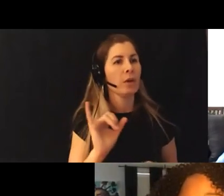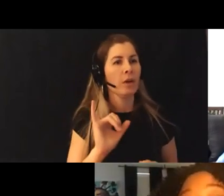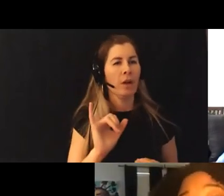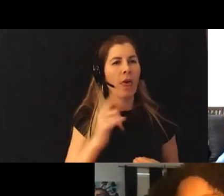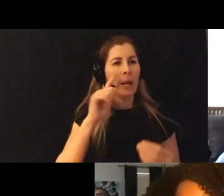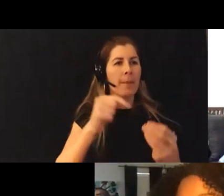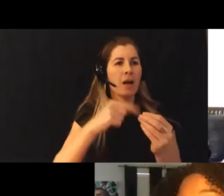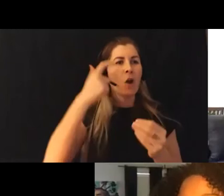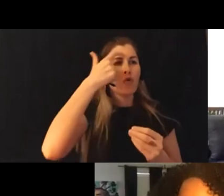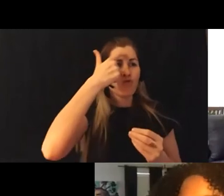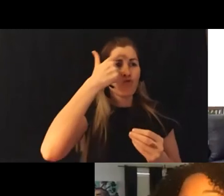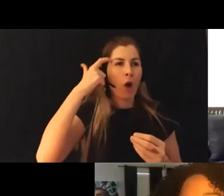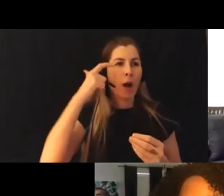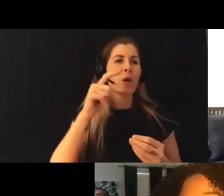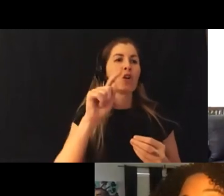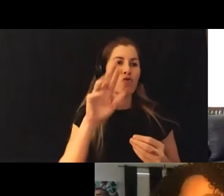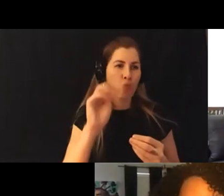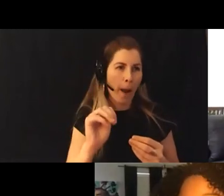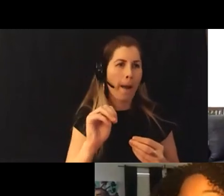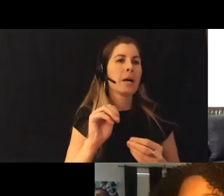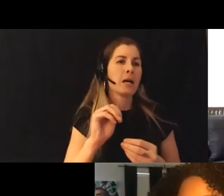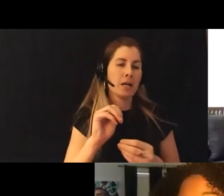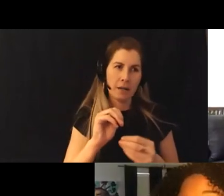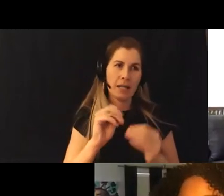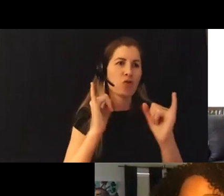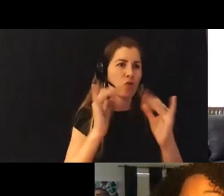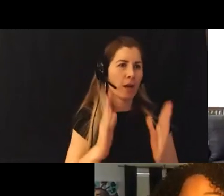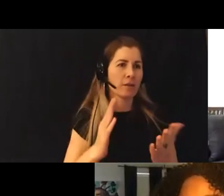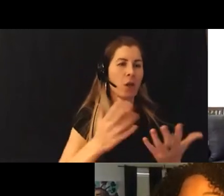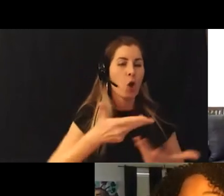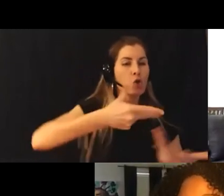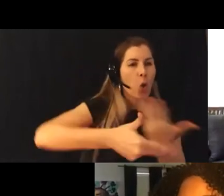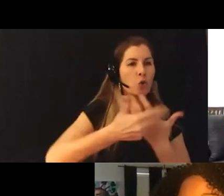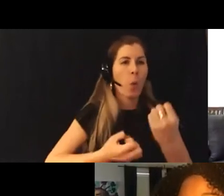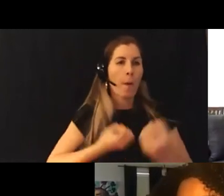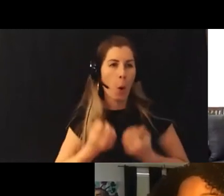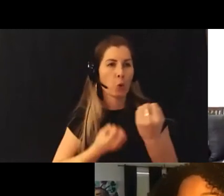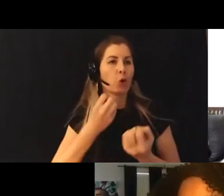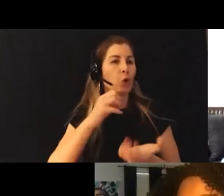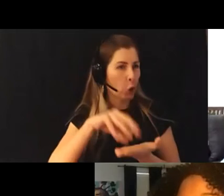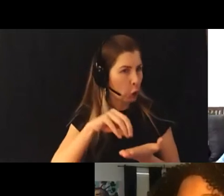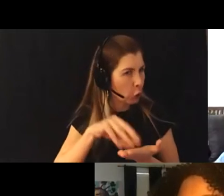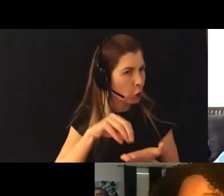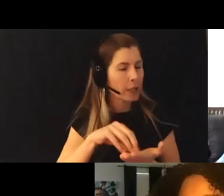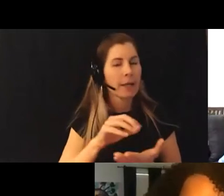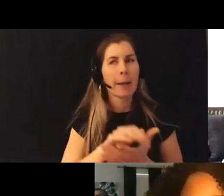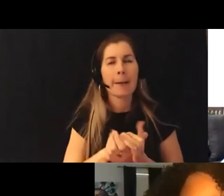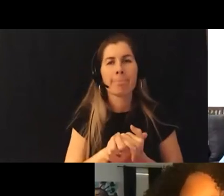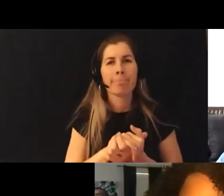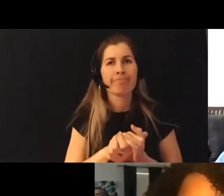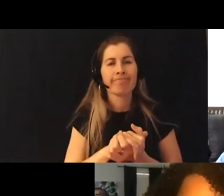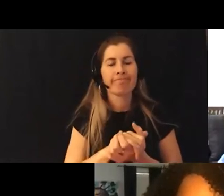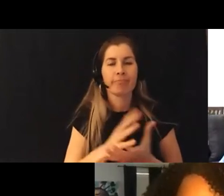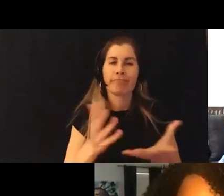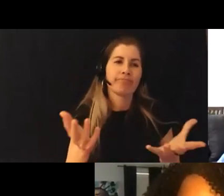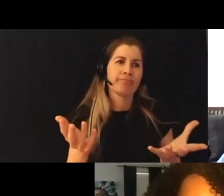trauma-based informed instruction, social-emotional learning. Obviously, everything that